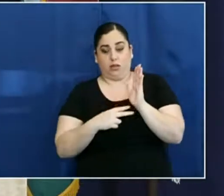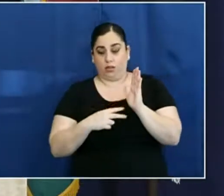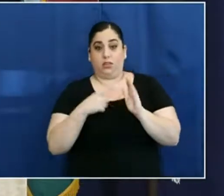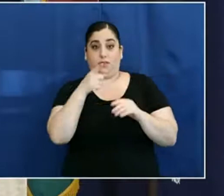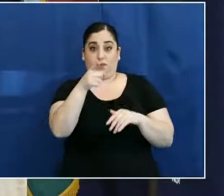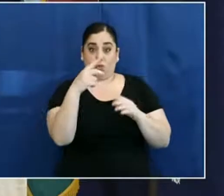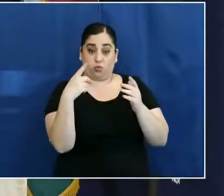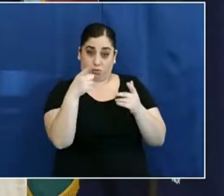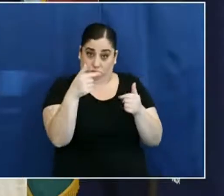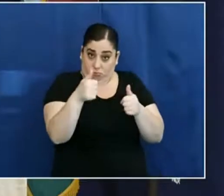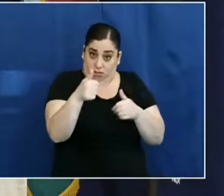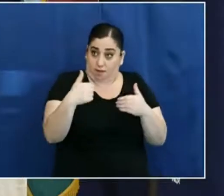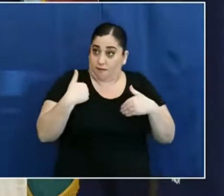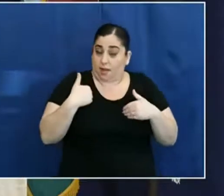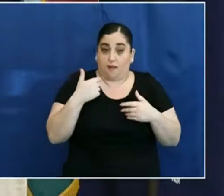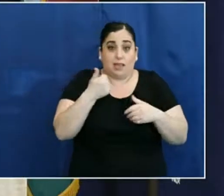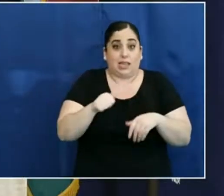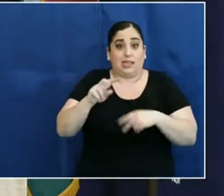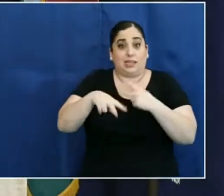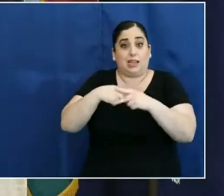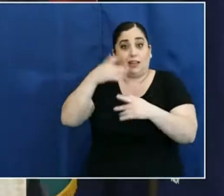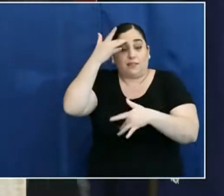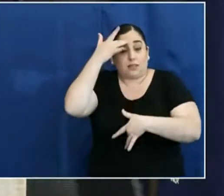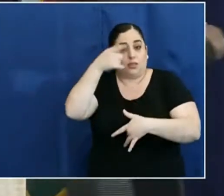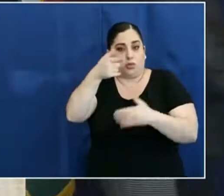if possible. Thank you.